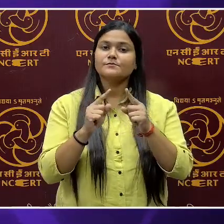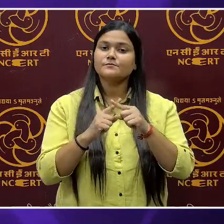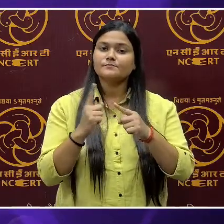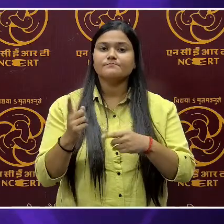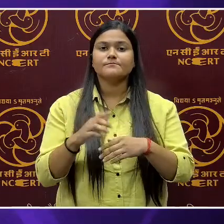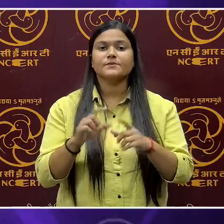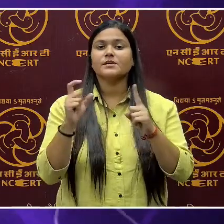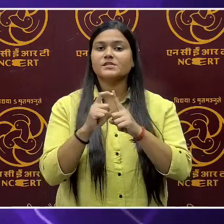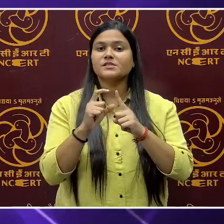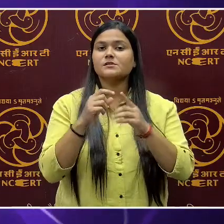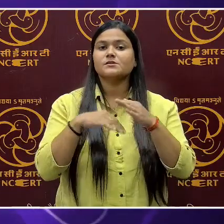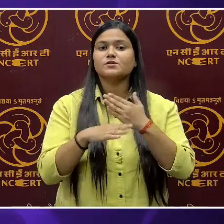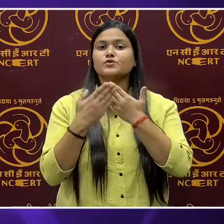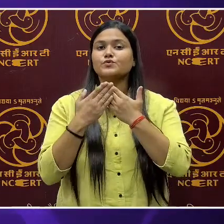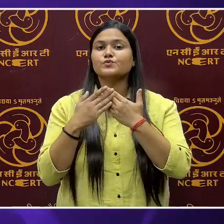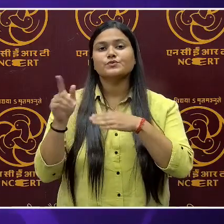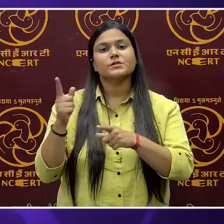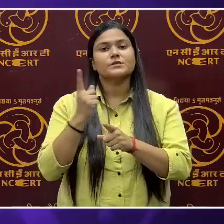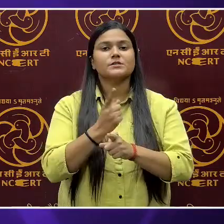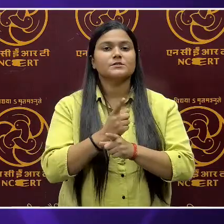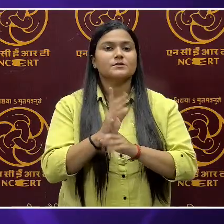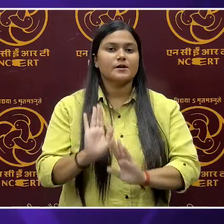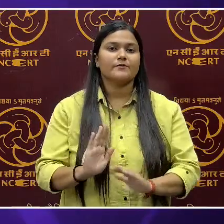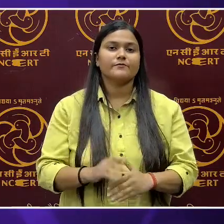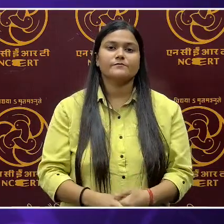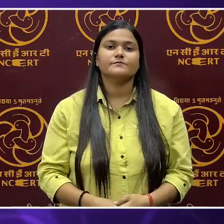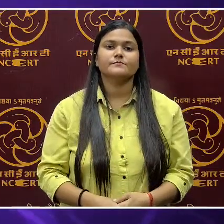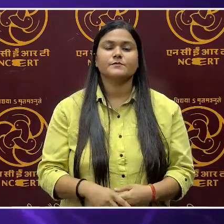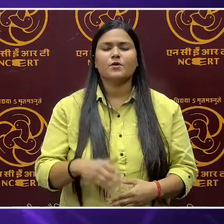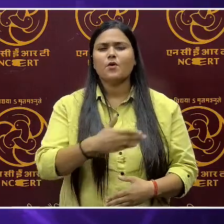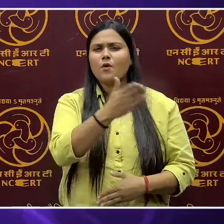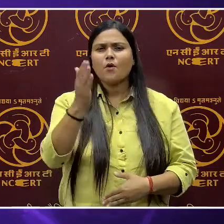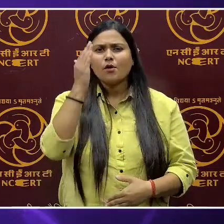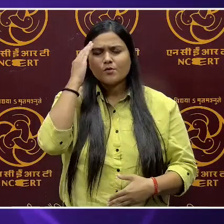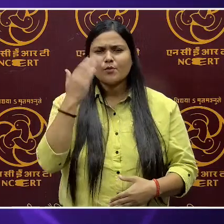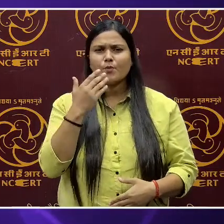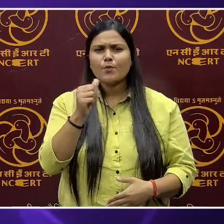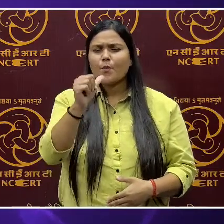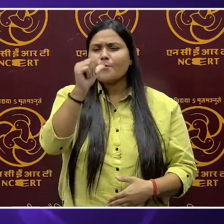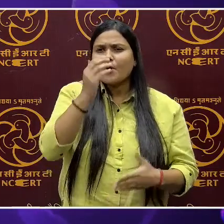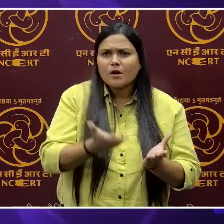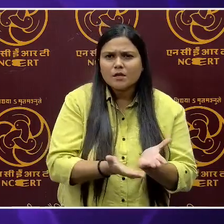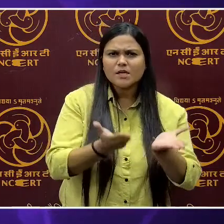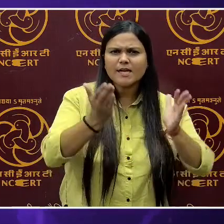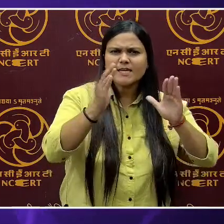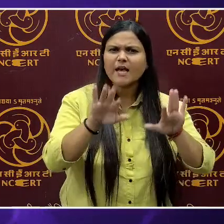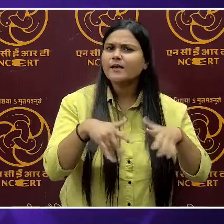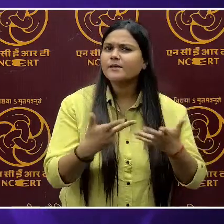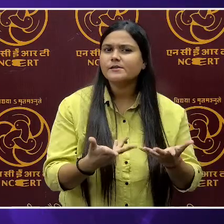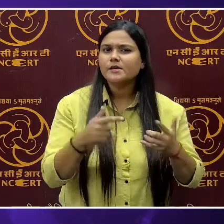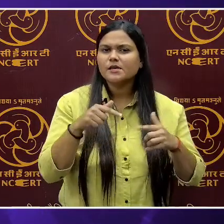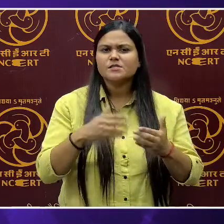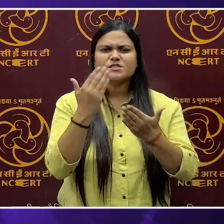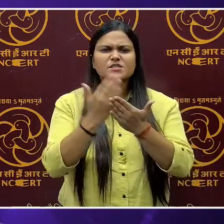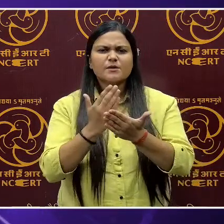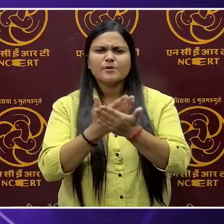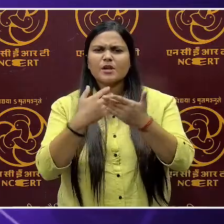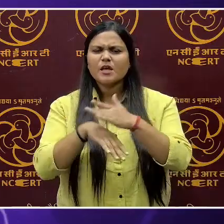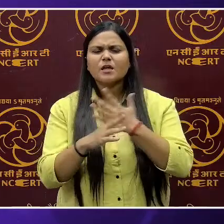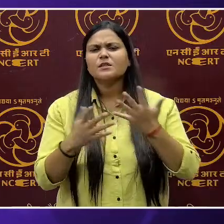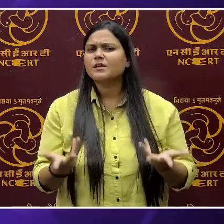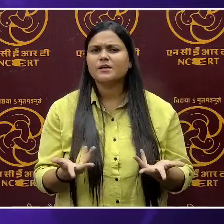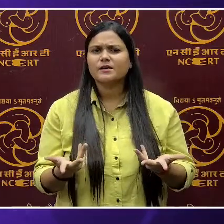ma'am, everyone knows the topic now, what a tank. But I would like to ask you, what is this chapter all about? What is this